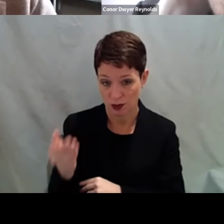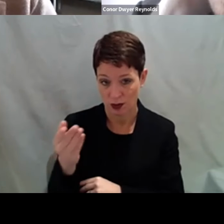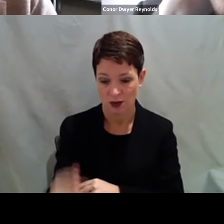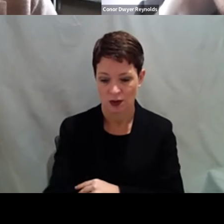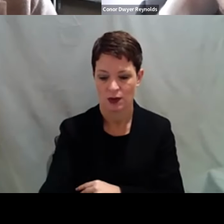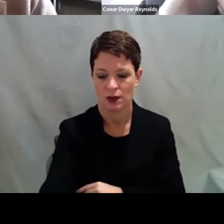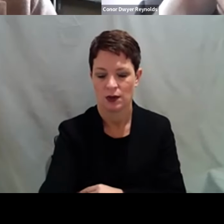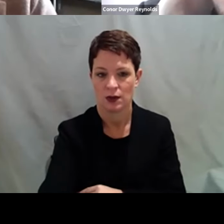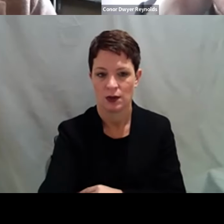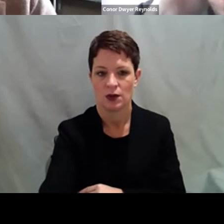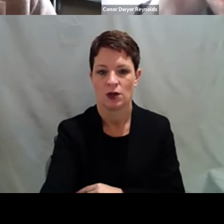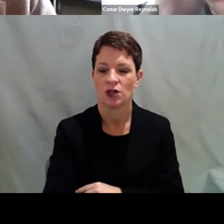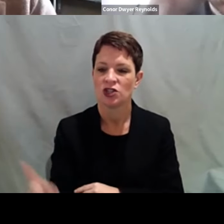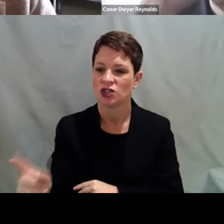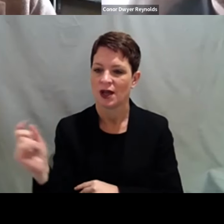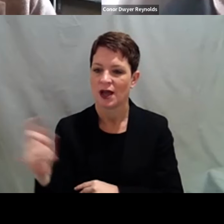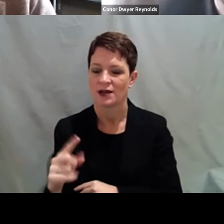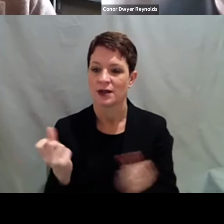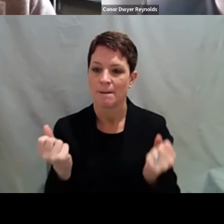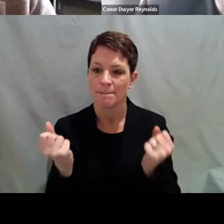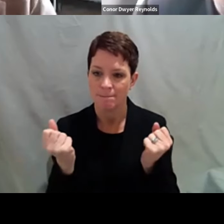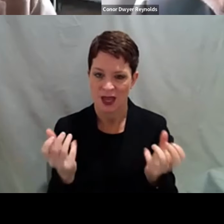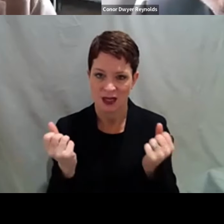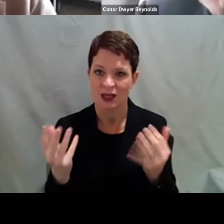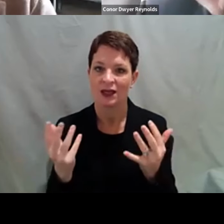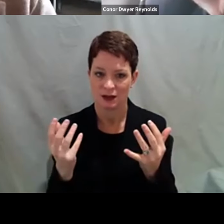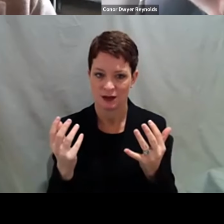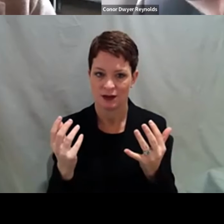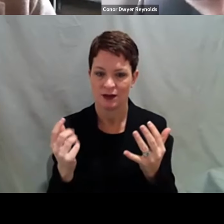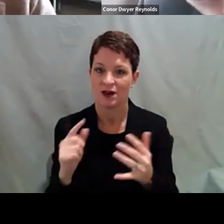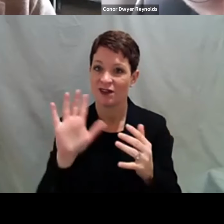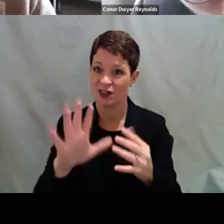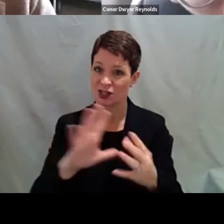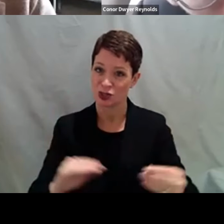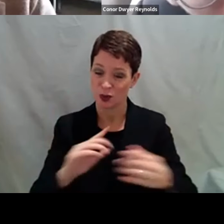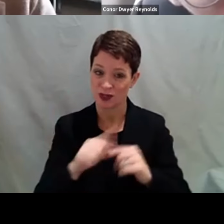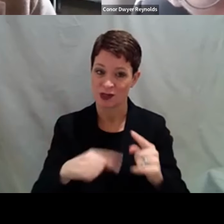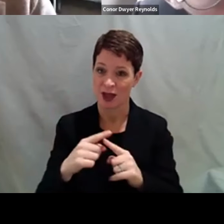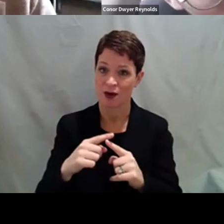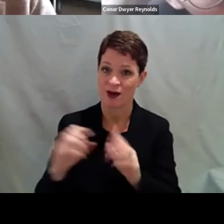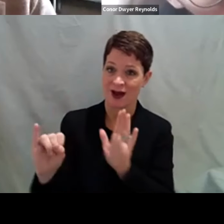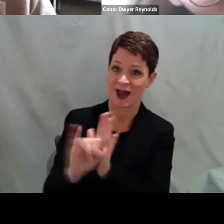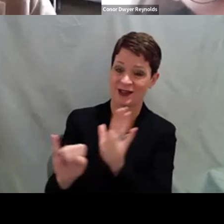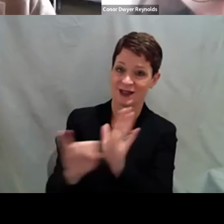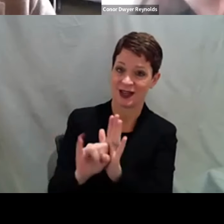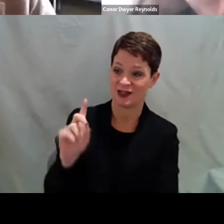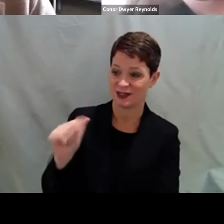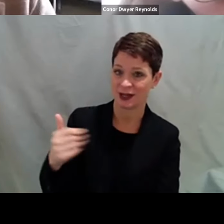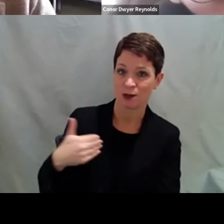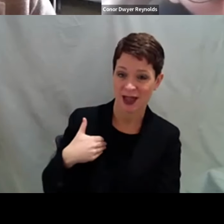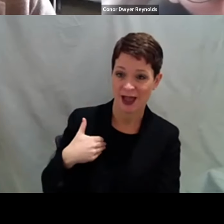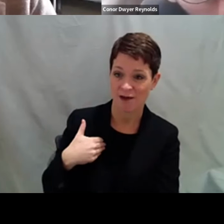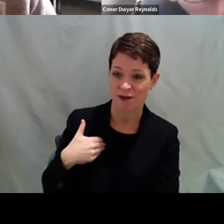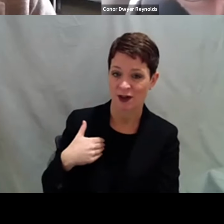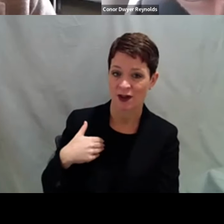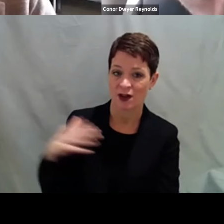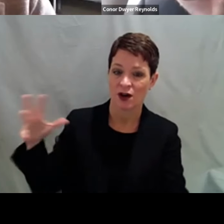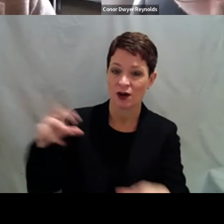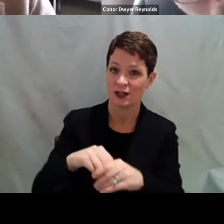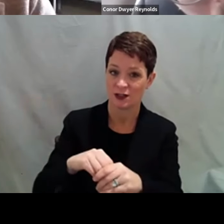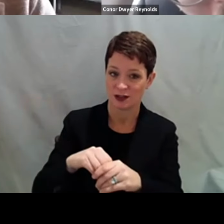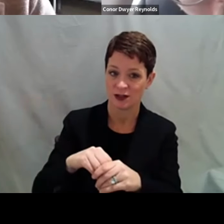Rosa Marie writes, many of these stories about identifying as disabled or coming into disability